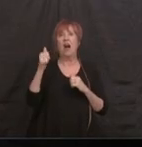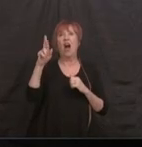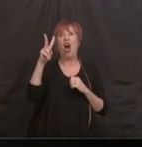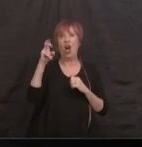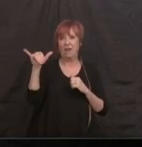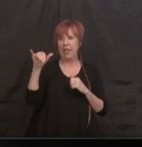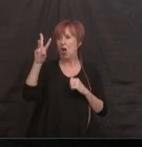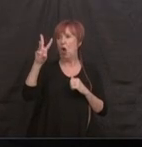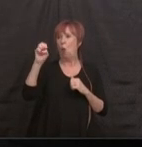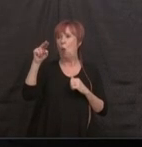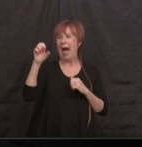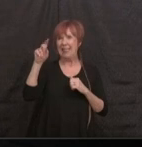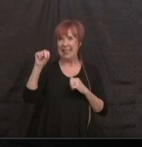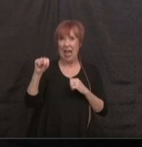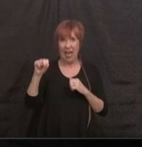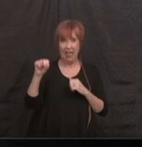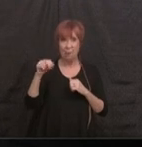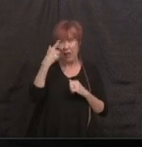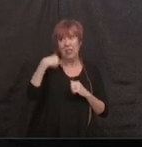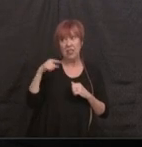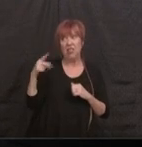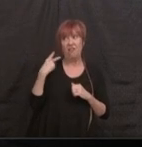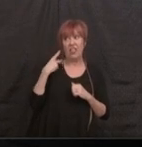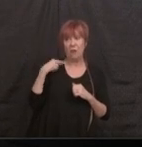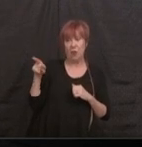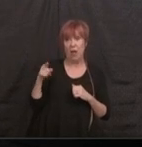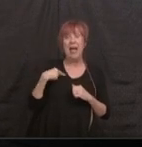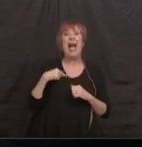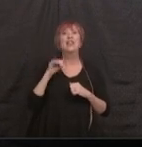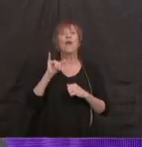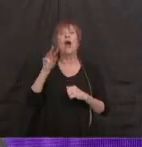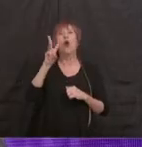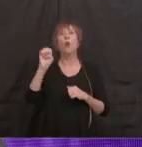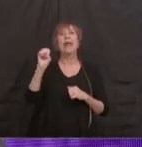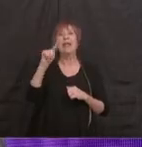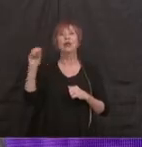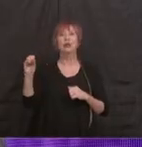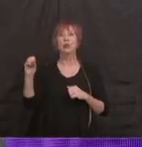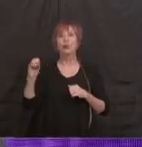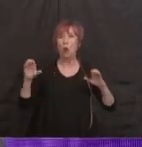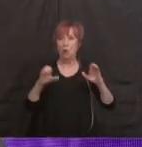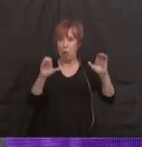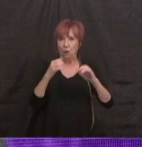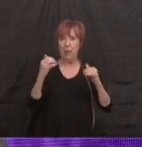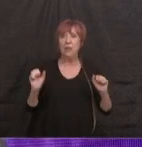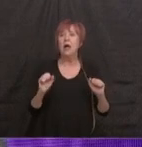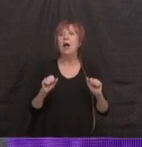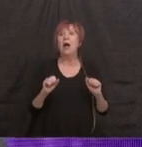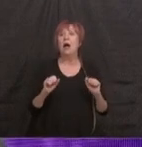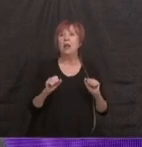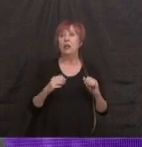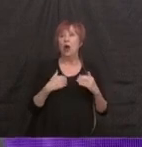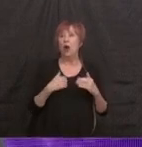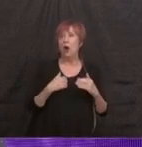you know, the Me Too movement was founded and erected by Tarana Burke. And I do not want to take that phrase and make it like